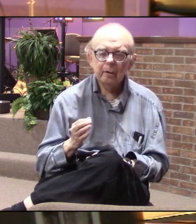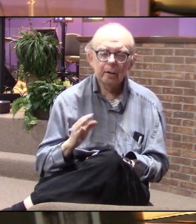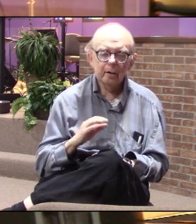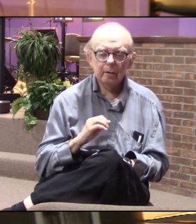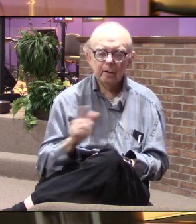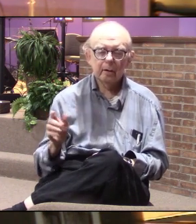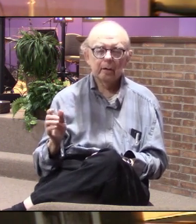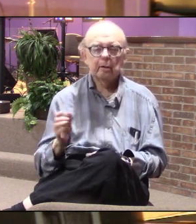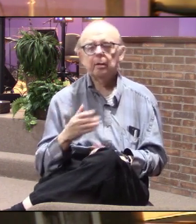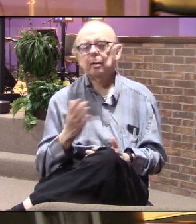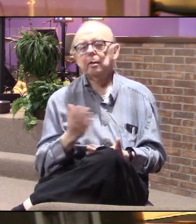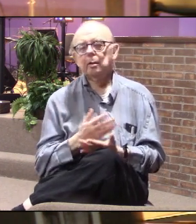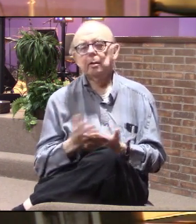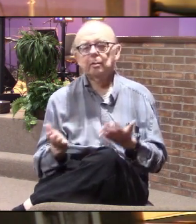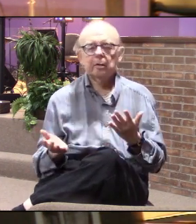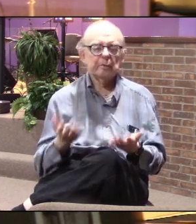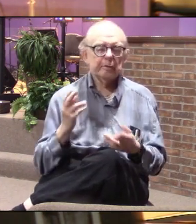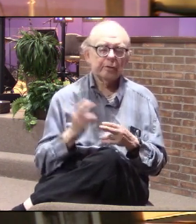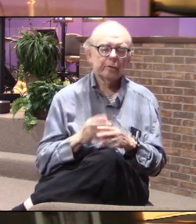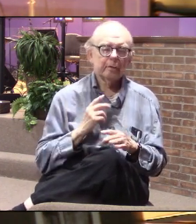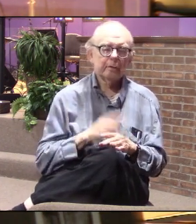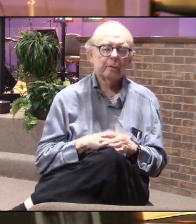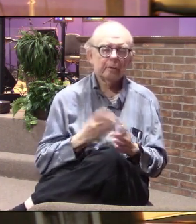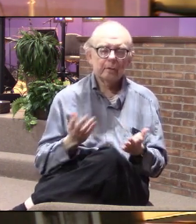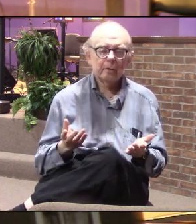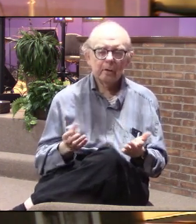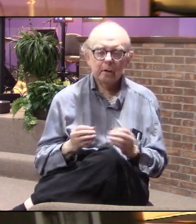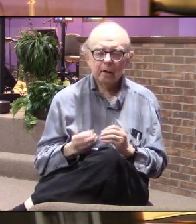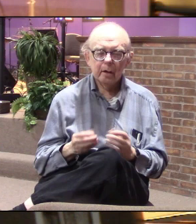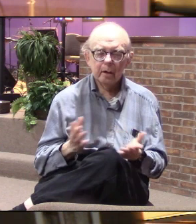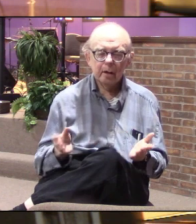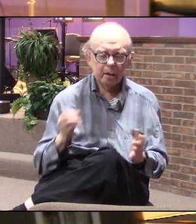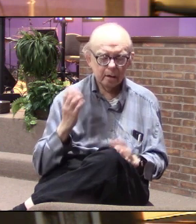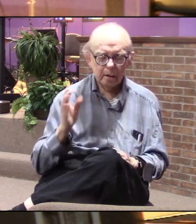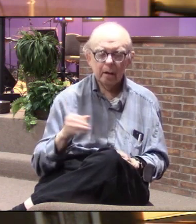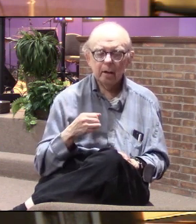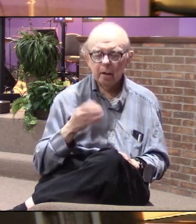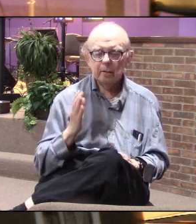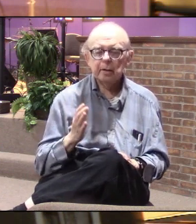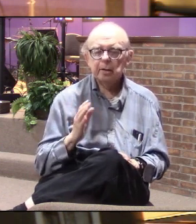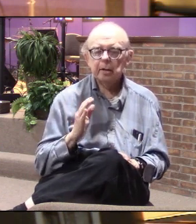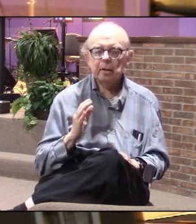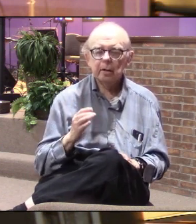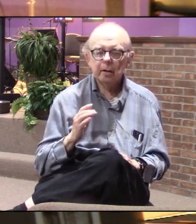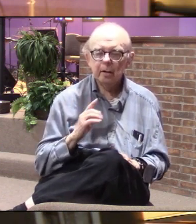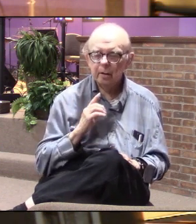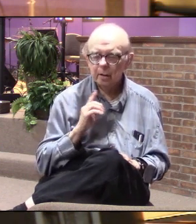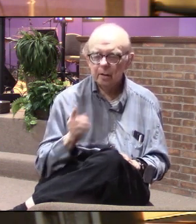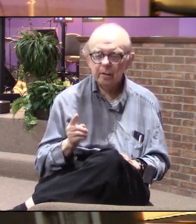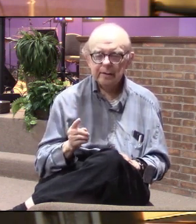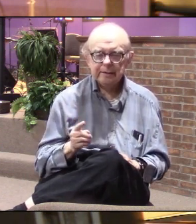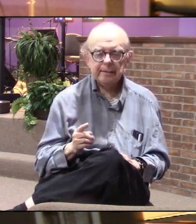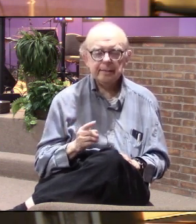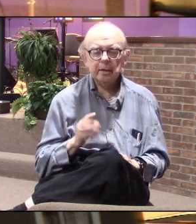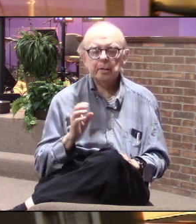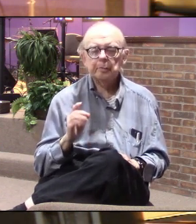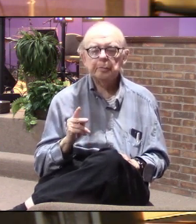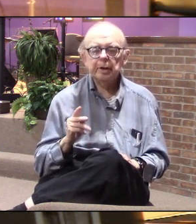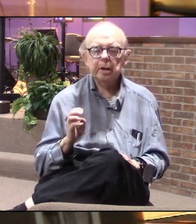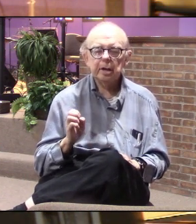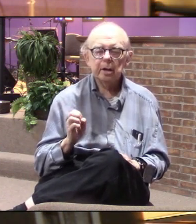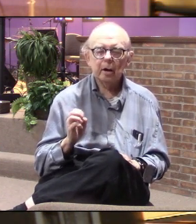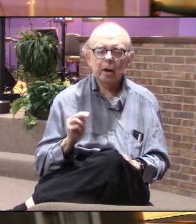All of these other things may be temporary fixes, but the grace of God, ladies and gentlemen, is a permanent